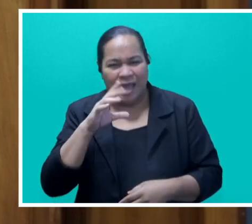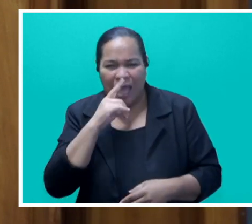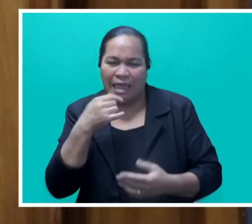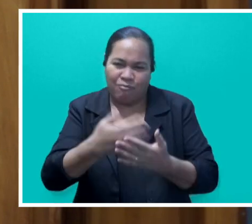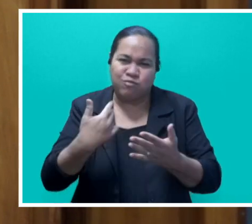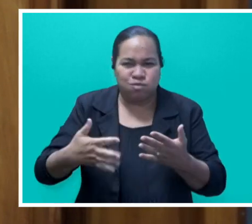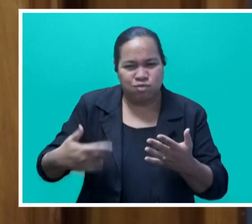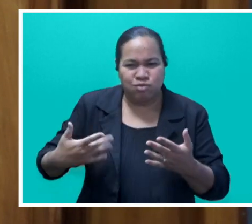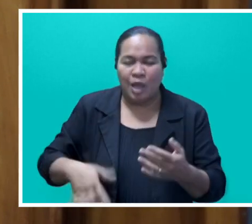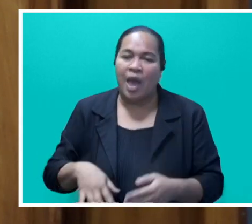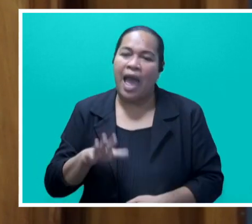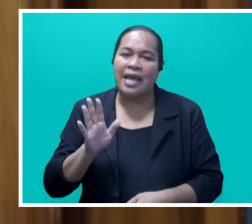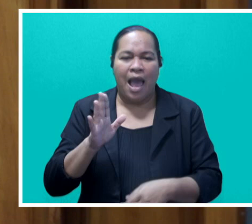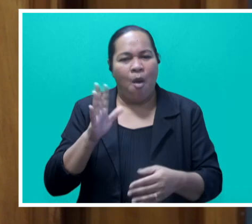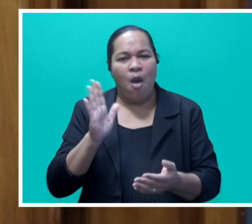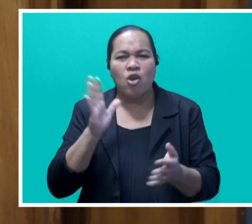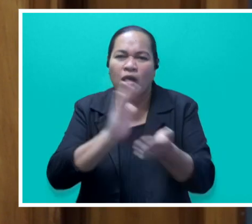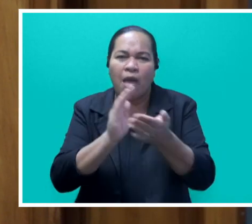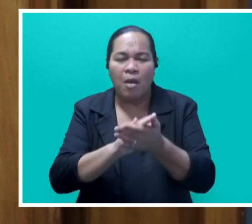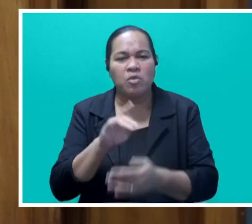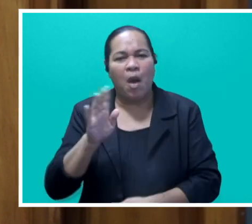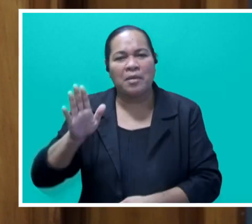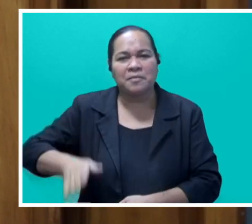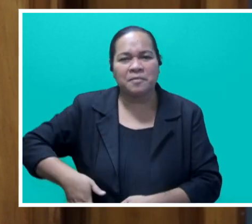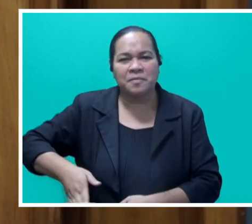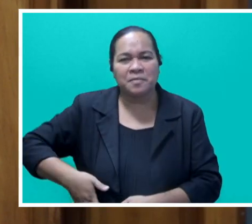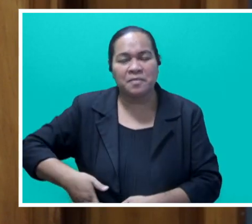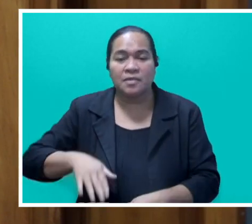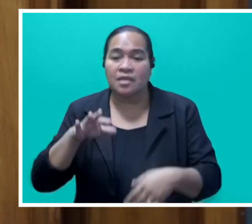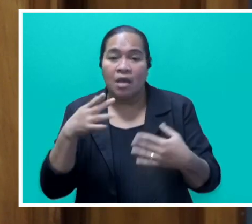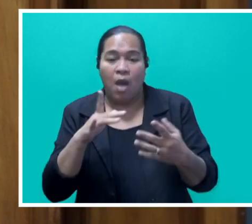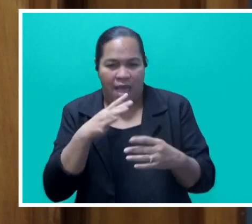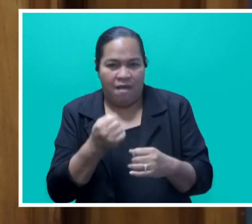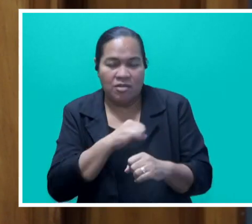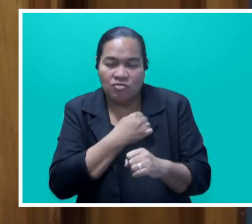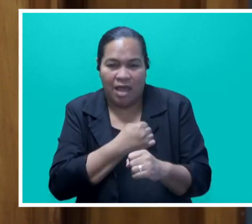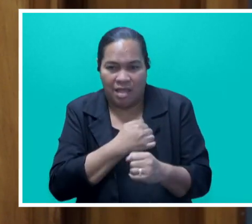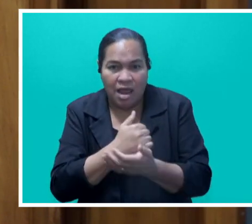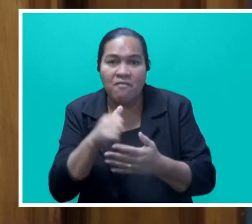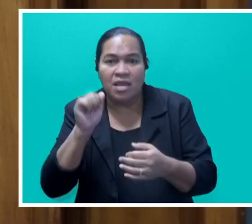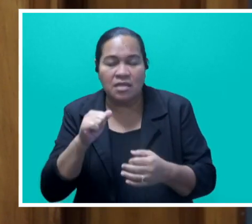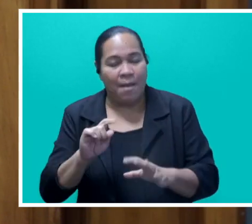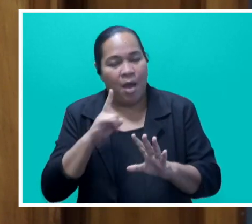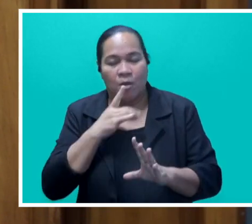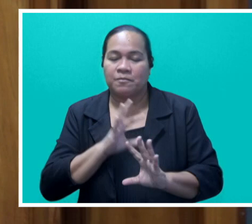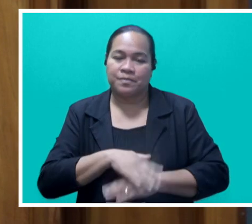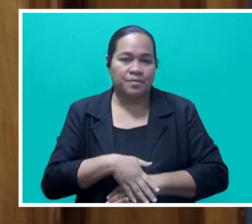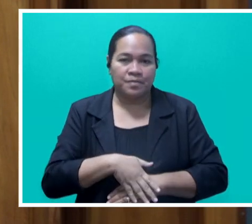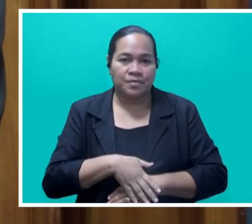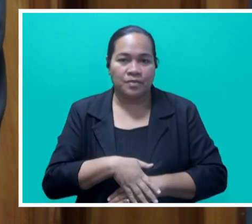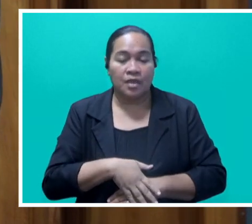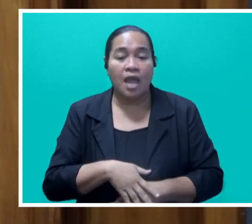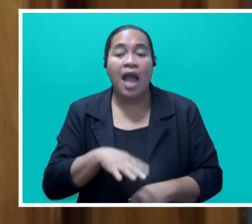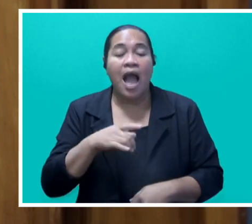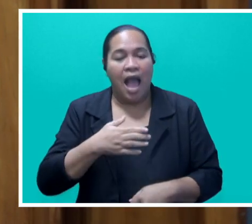about clapping with one hand or the strength in numbers, but I will not. Mr. Speaker, sir,